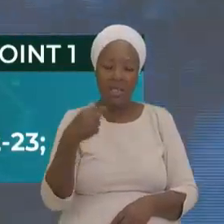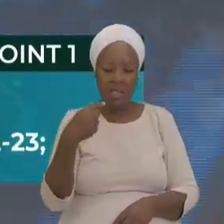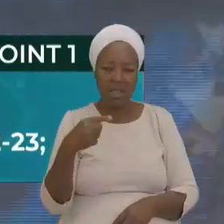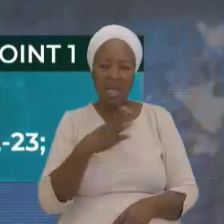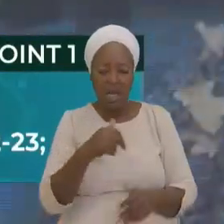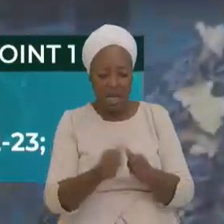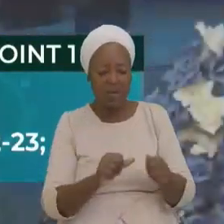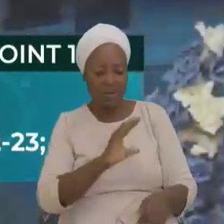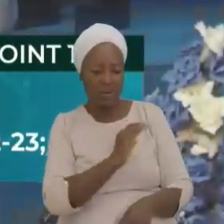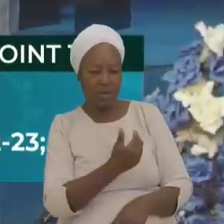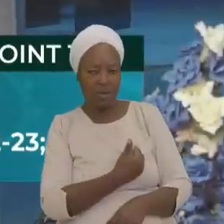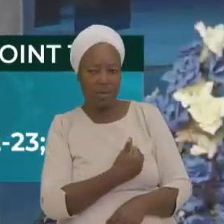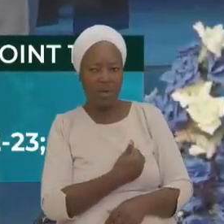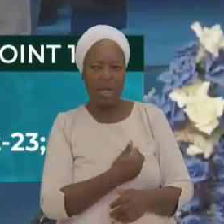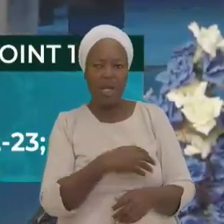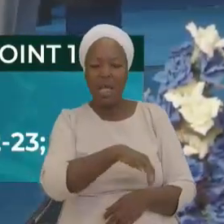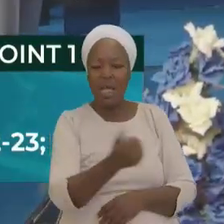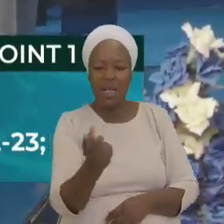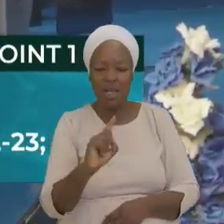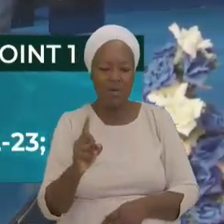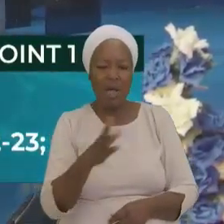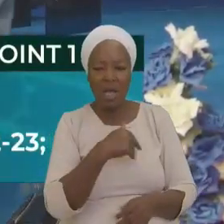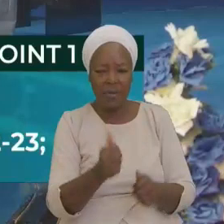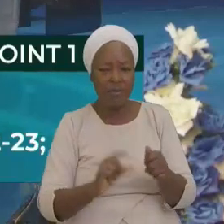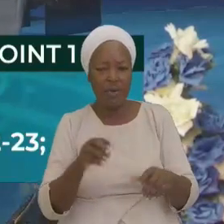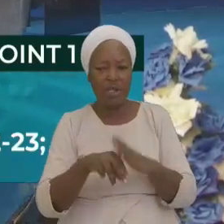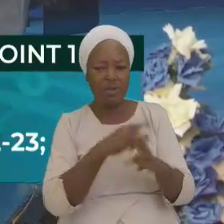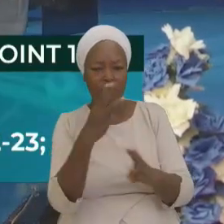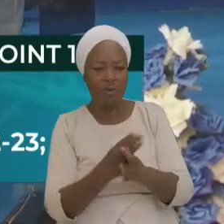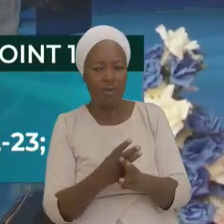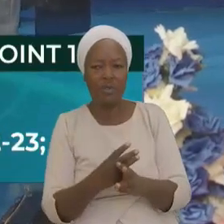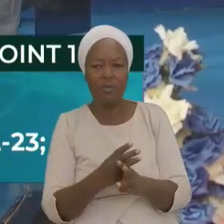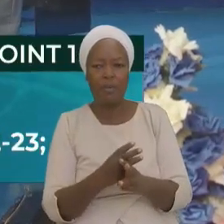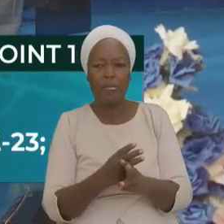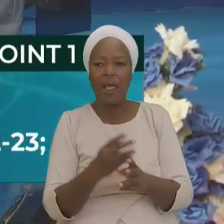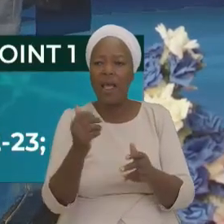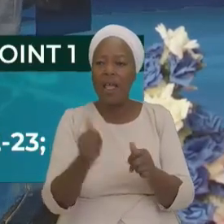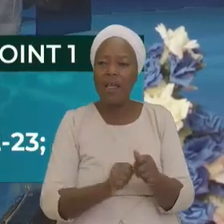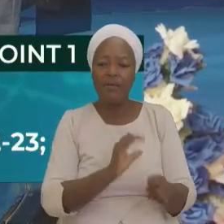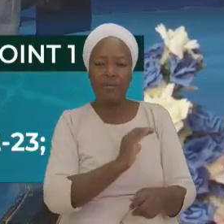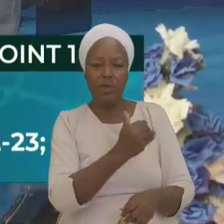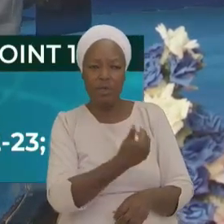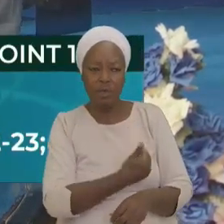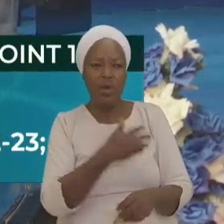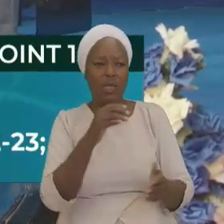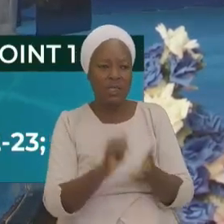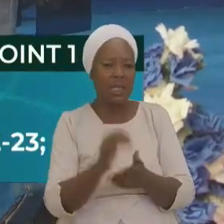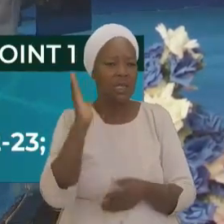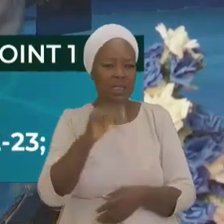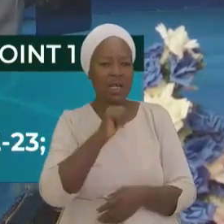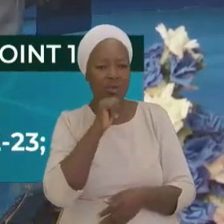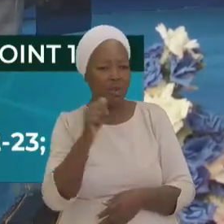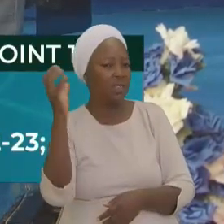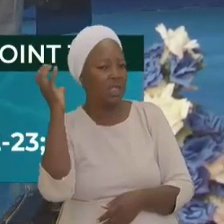soul, anywhere, everywhere in the world, every soul that shall not